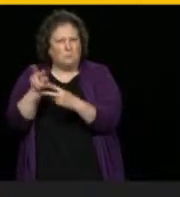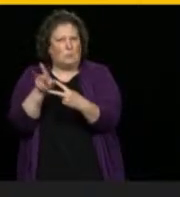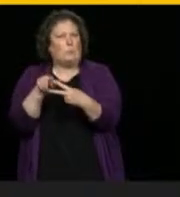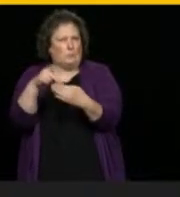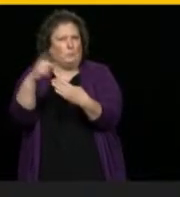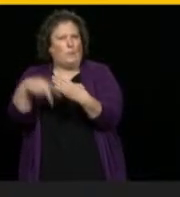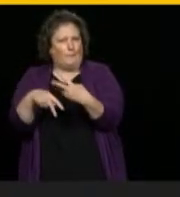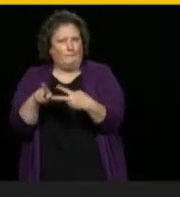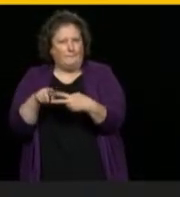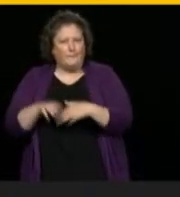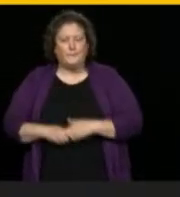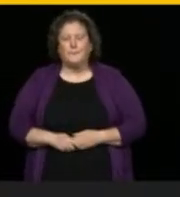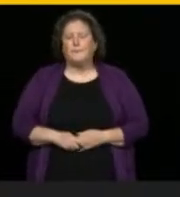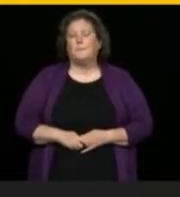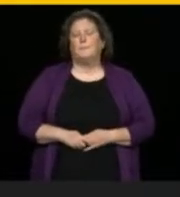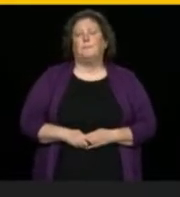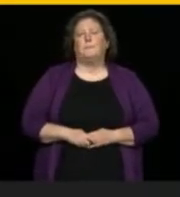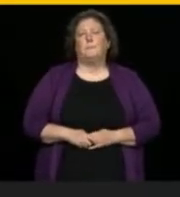so that